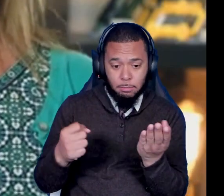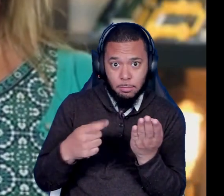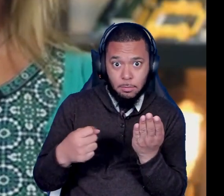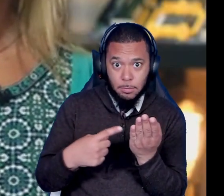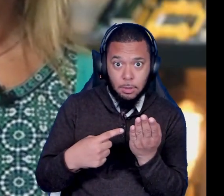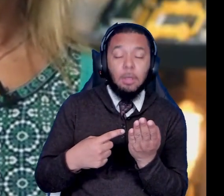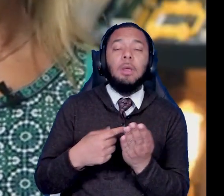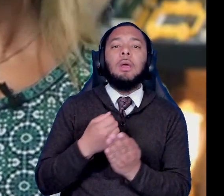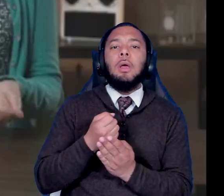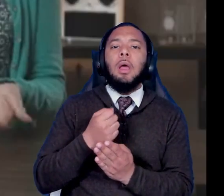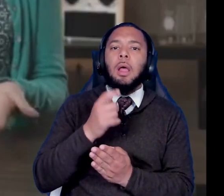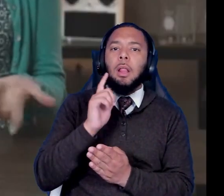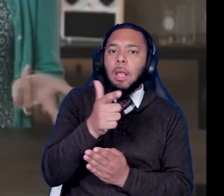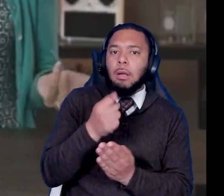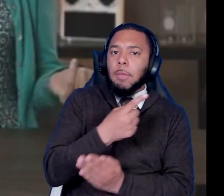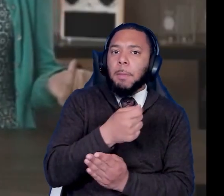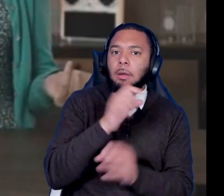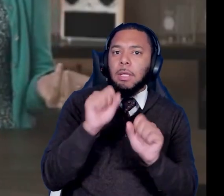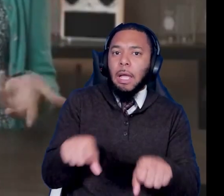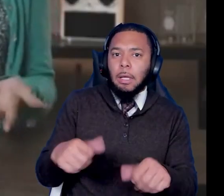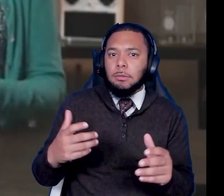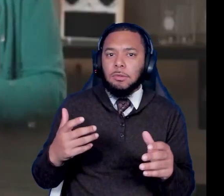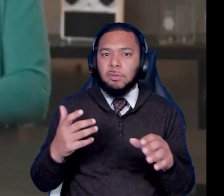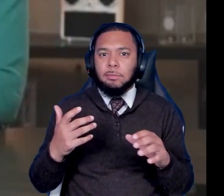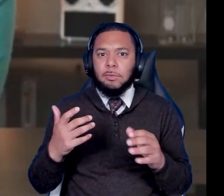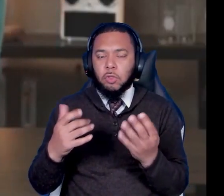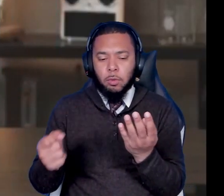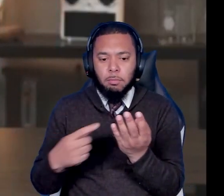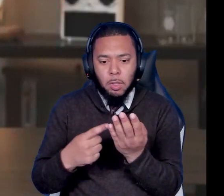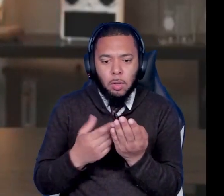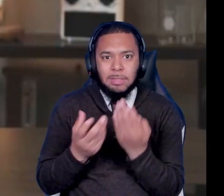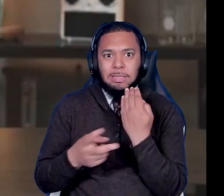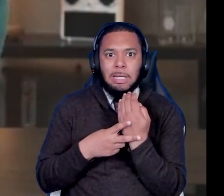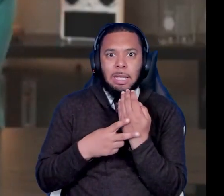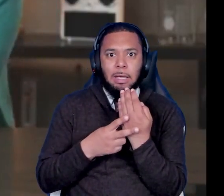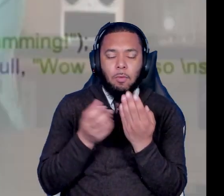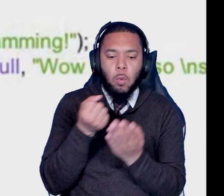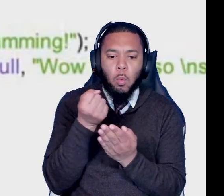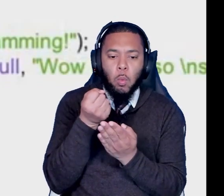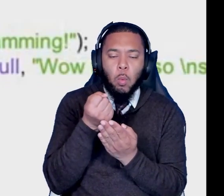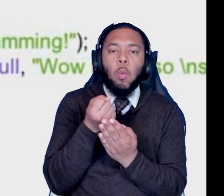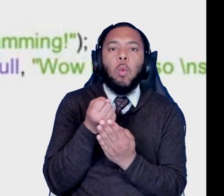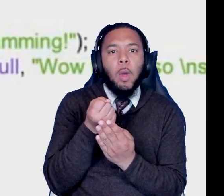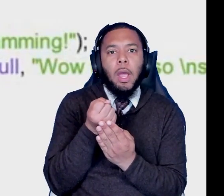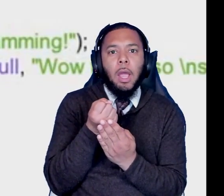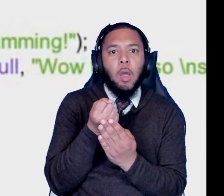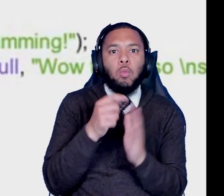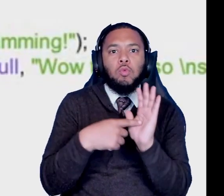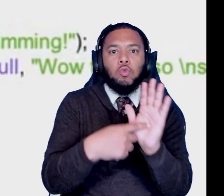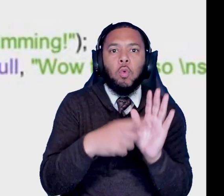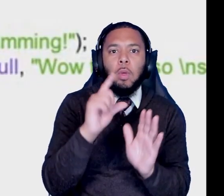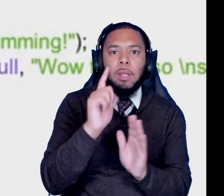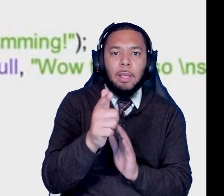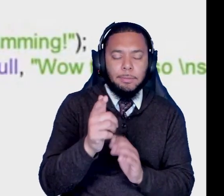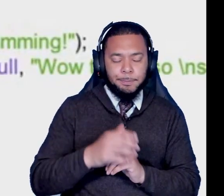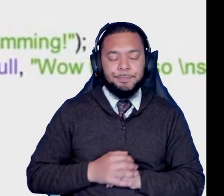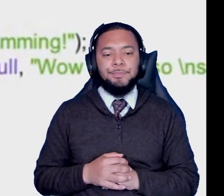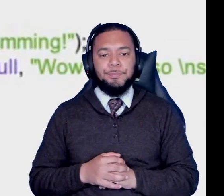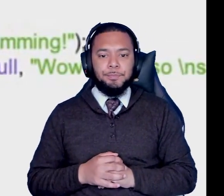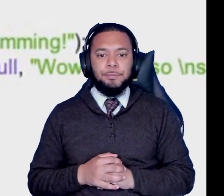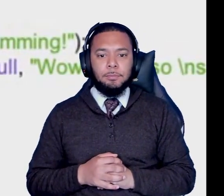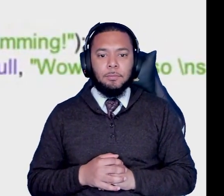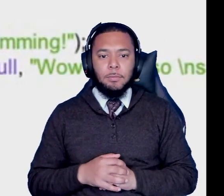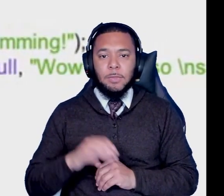later or output it, do something with it later. So if I'm looking at my Java